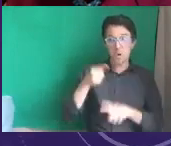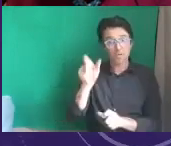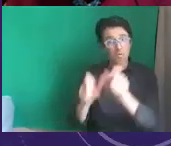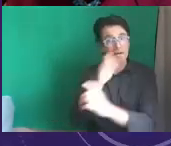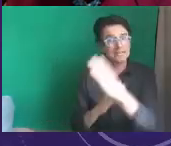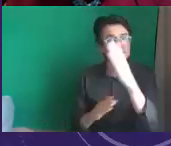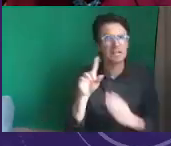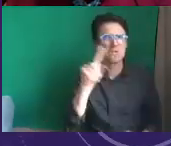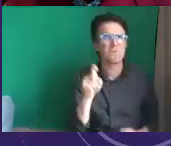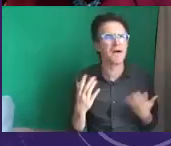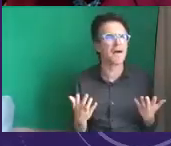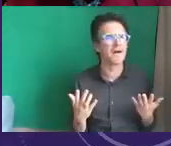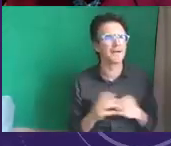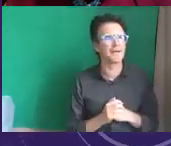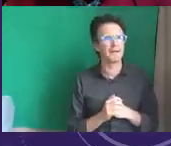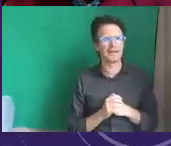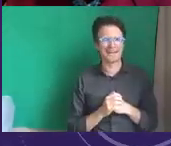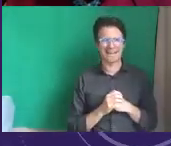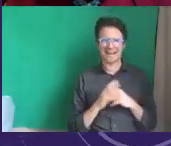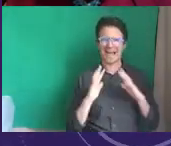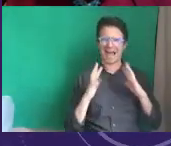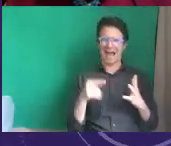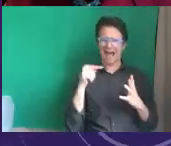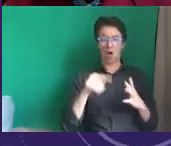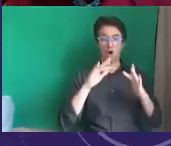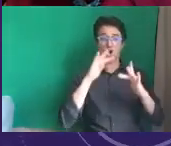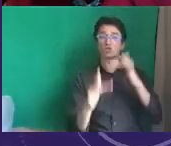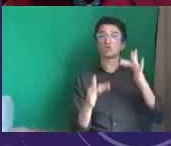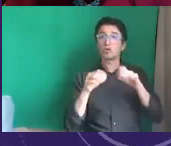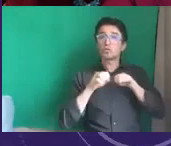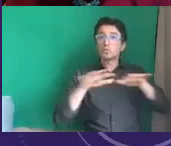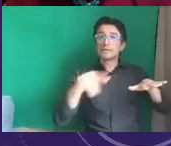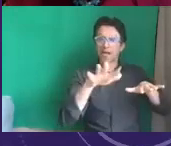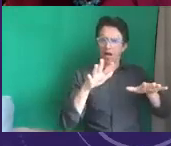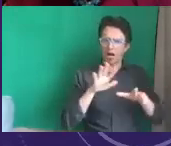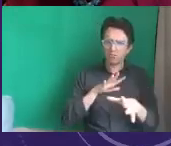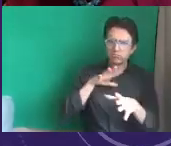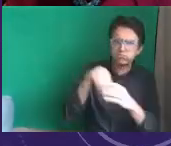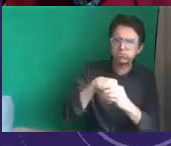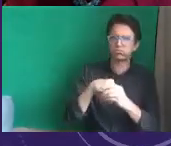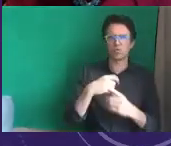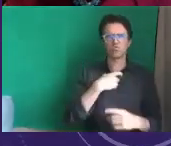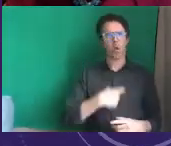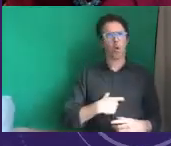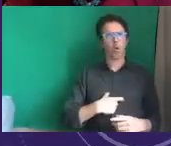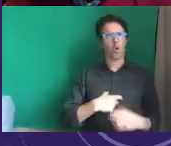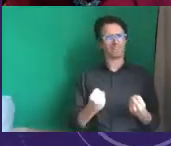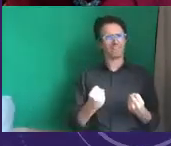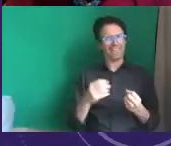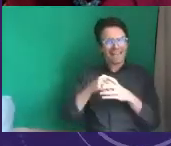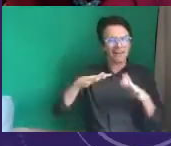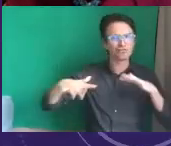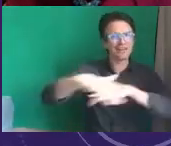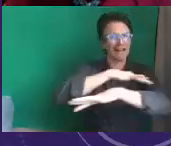why should accessible and inclusive social media matter to society? For the same reason that social